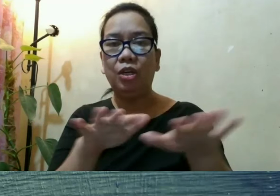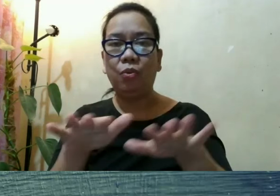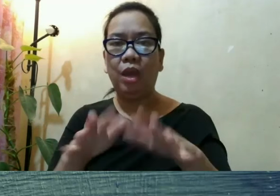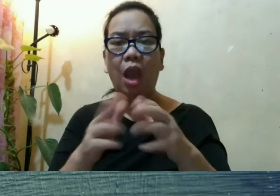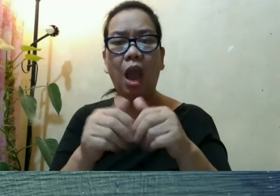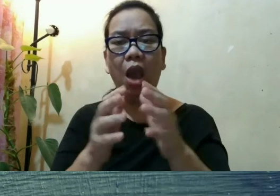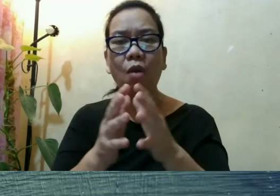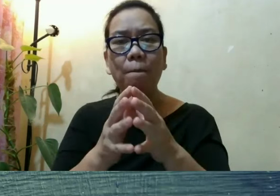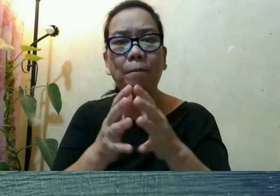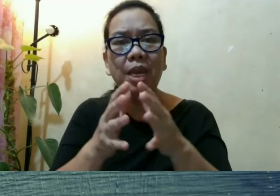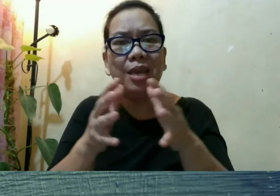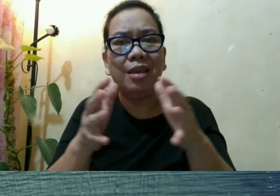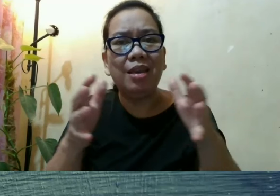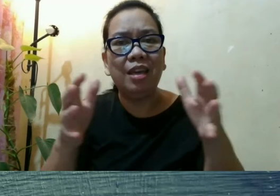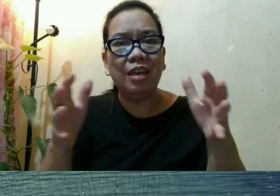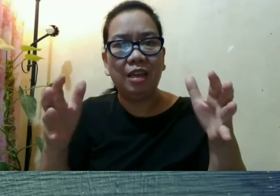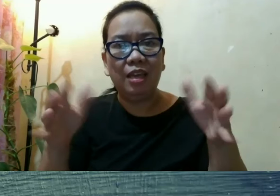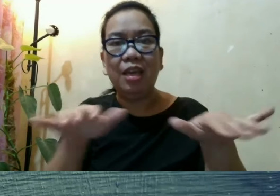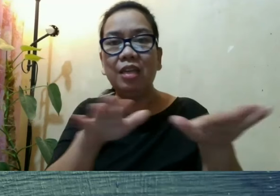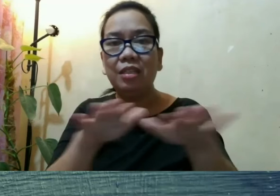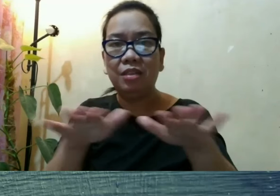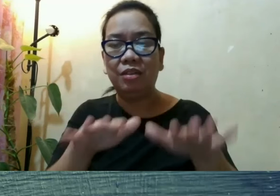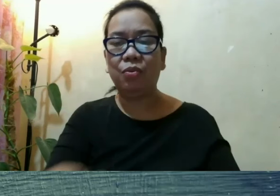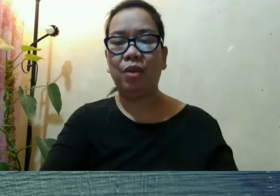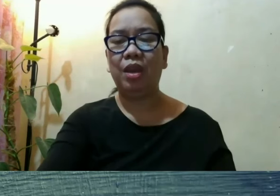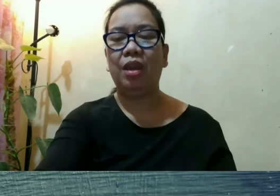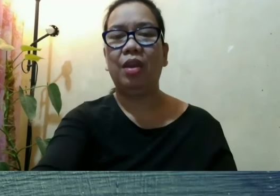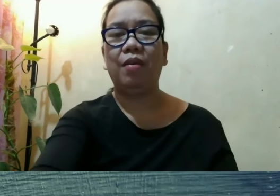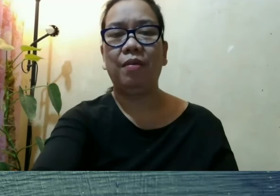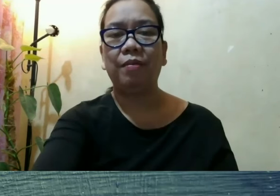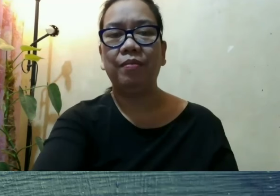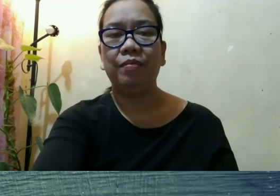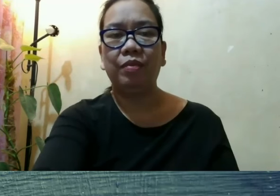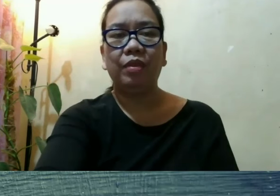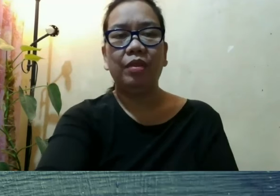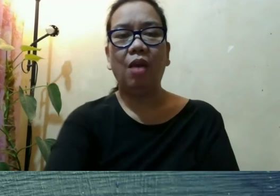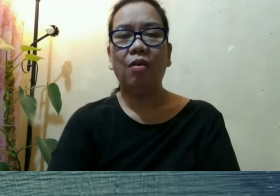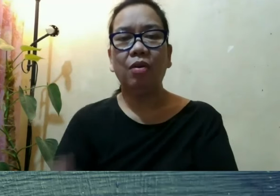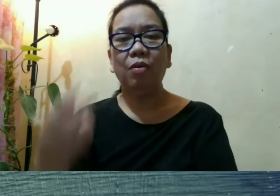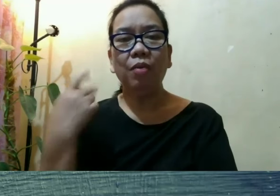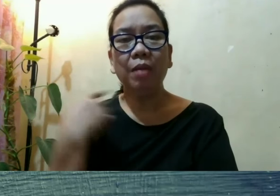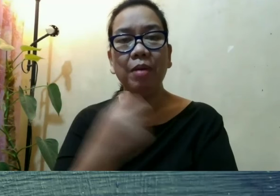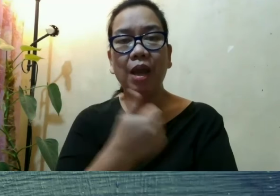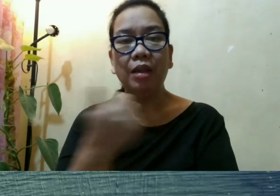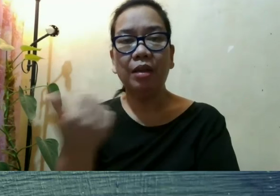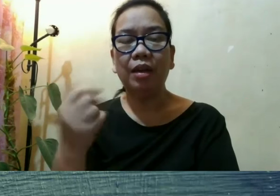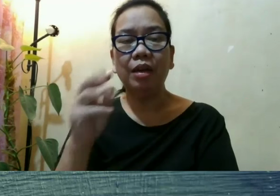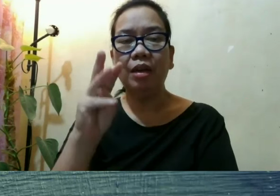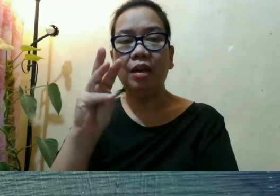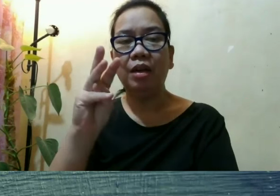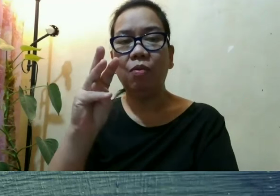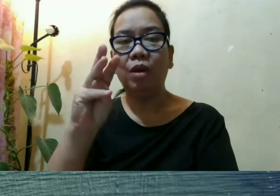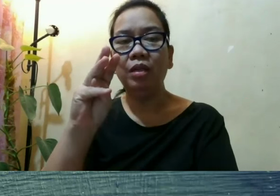an earthquake. How big is the earthquake? Now, we have